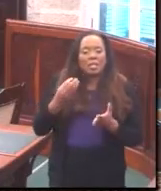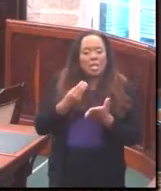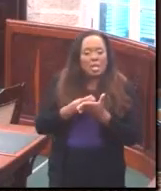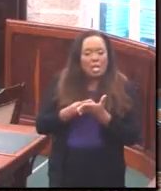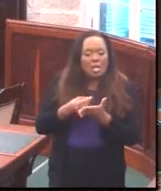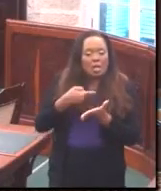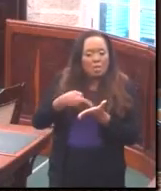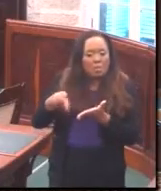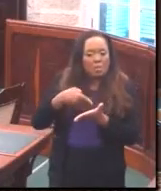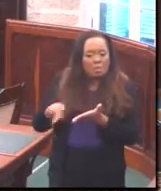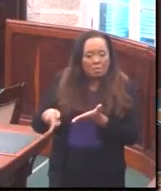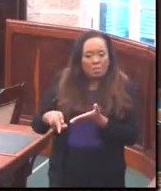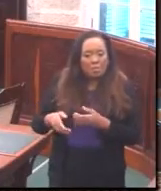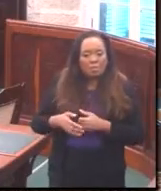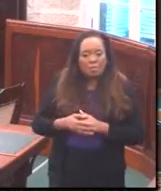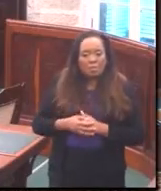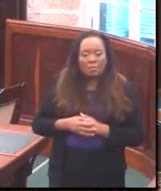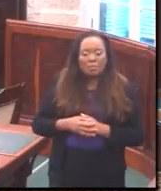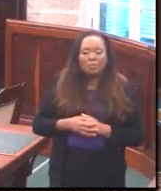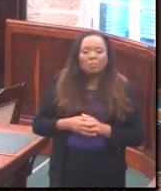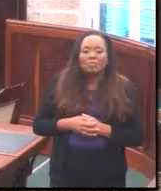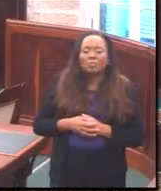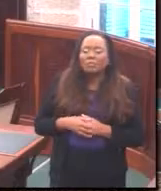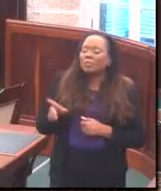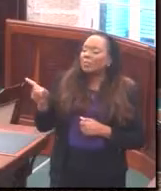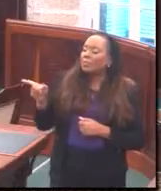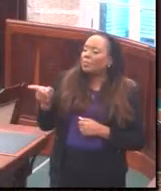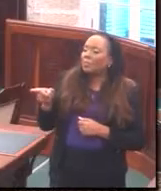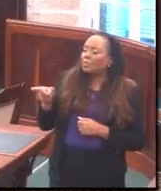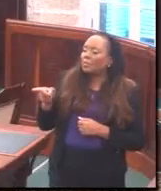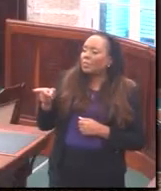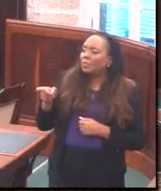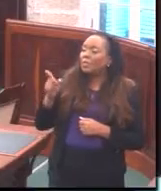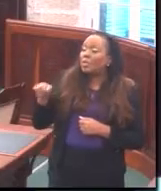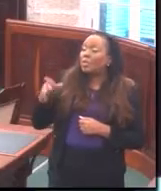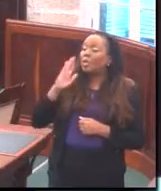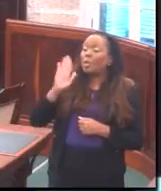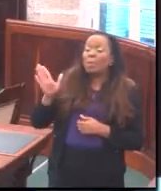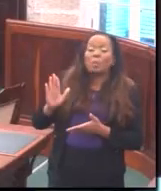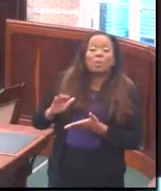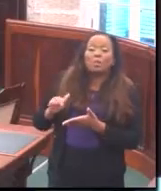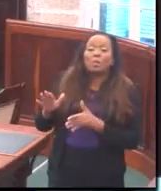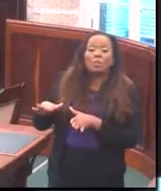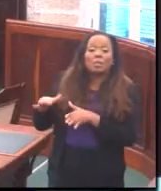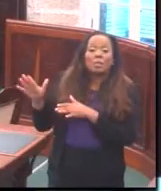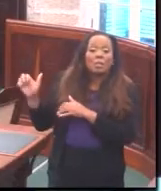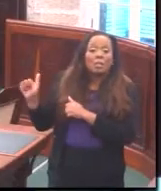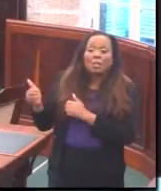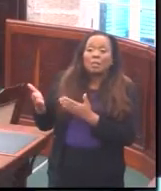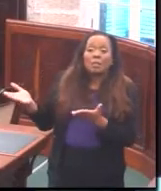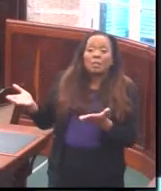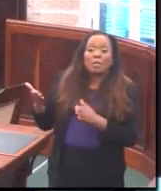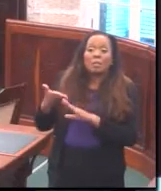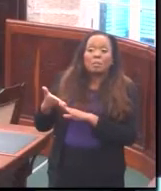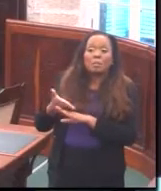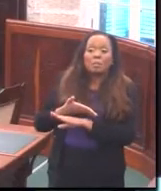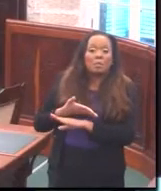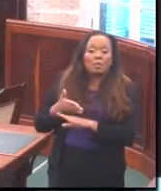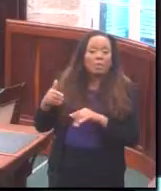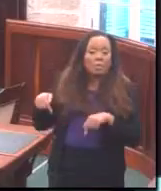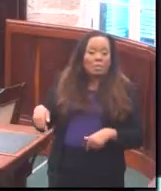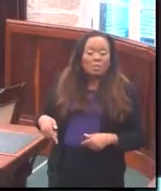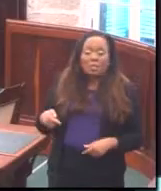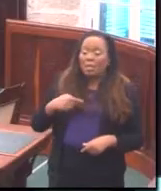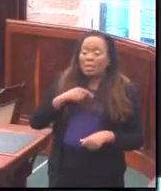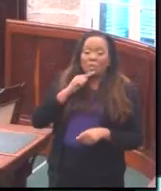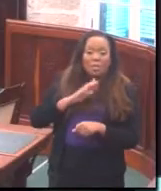sir. You are going to leave this chamber before this constitution leaves you. I